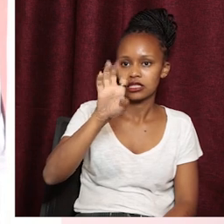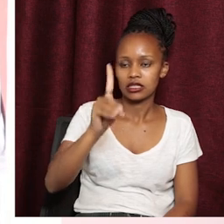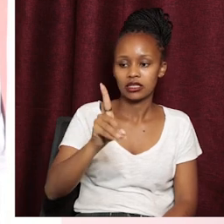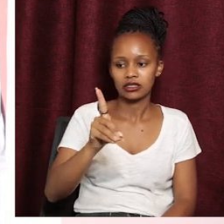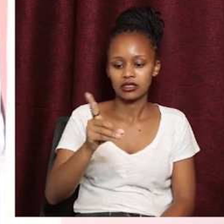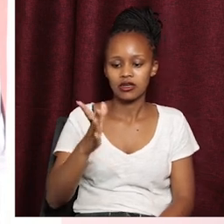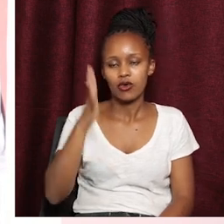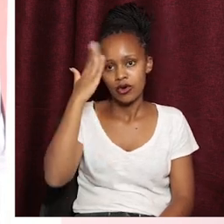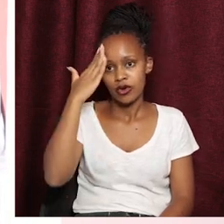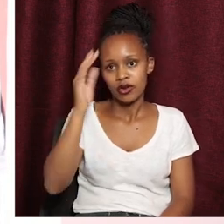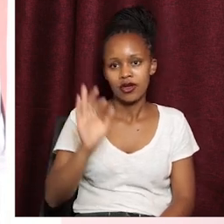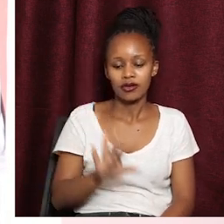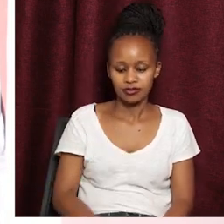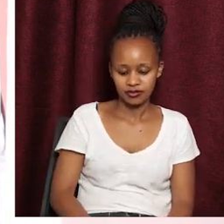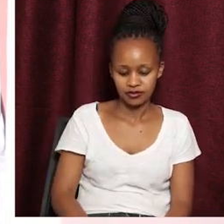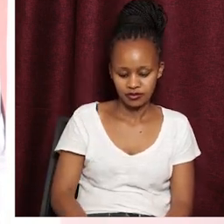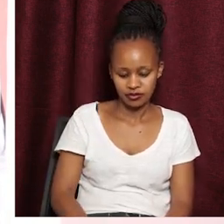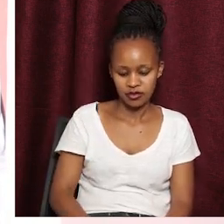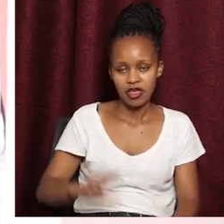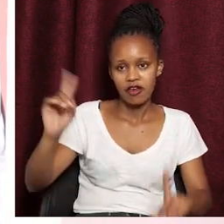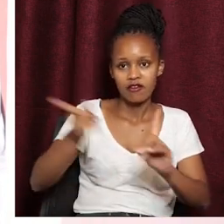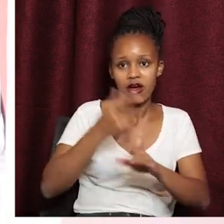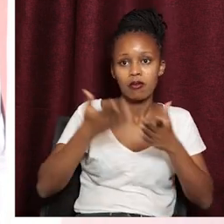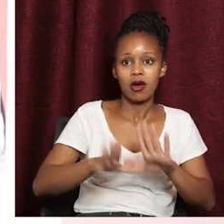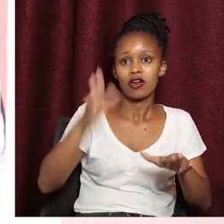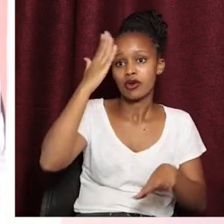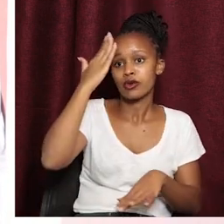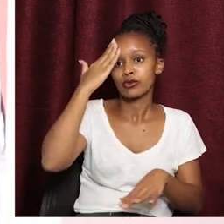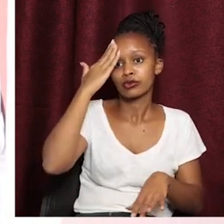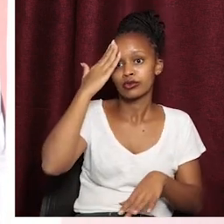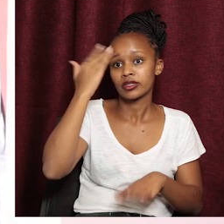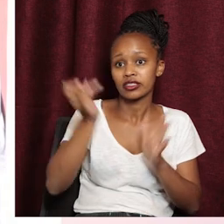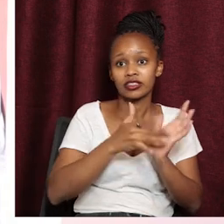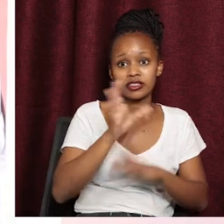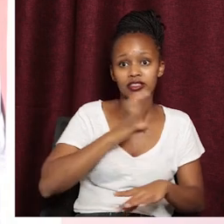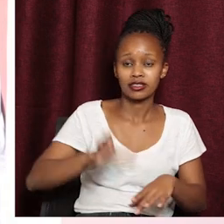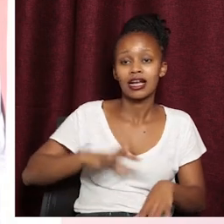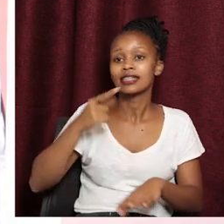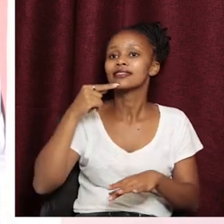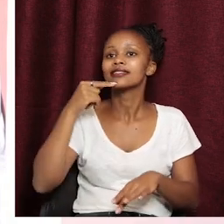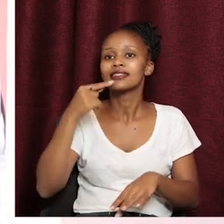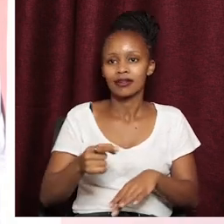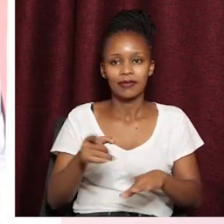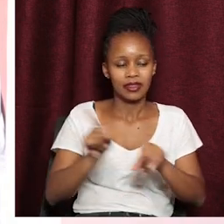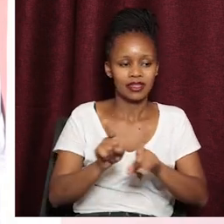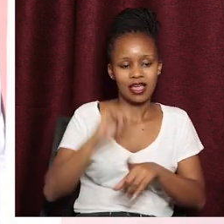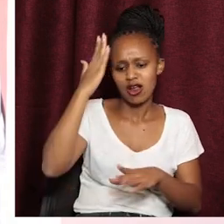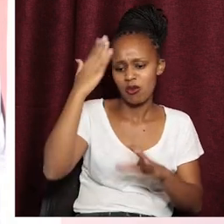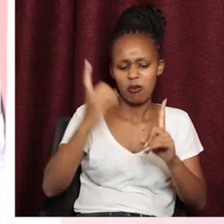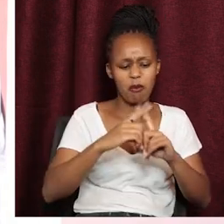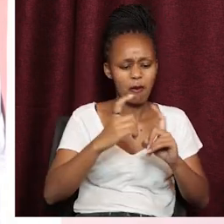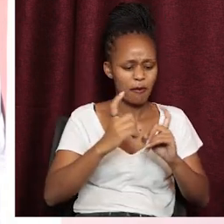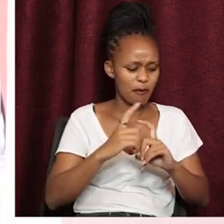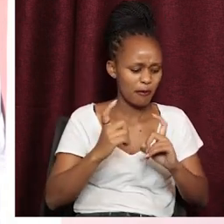God, the firstborn, if you like, the firstborn who sends the betrayal, Jesus Christ himself. He knows the